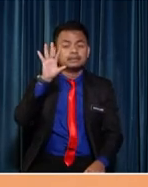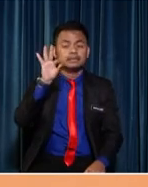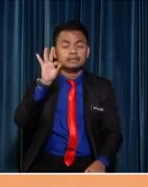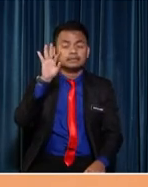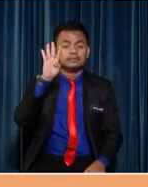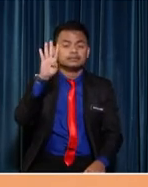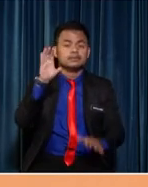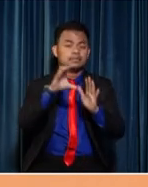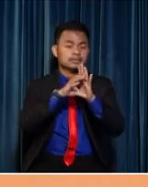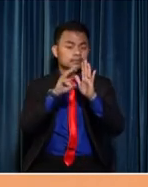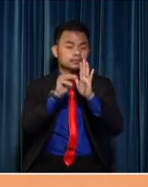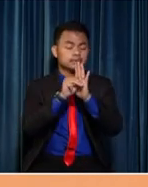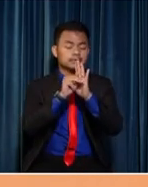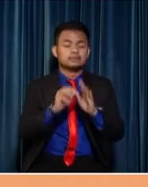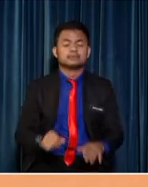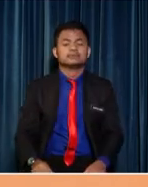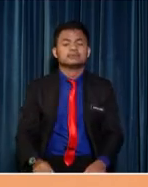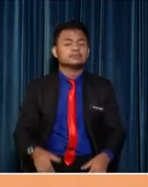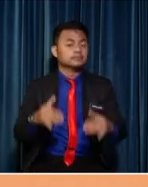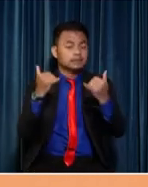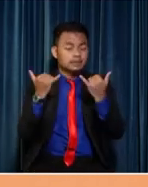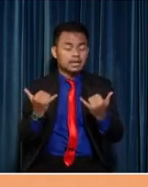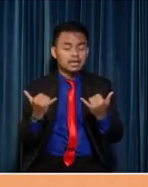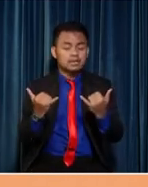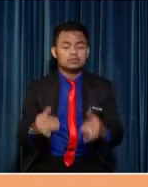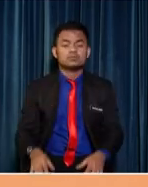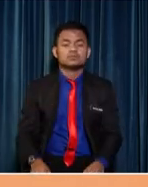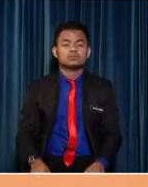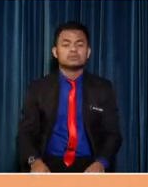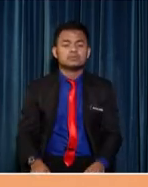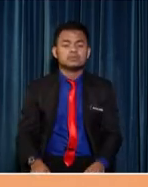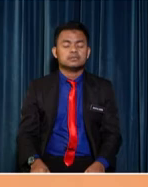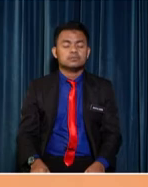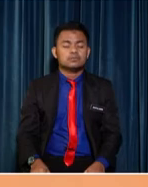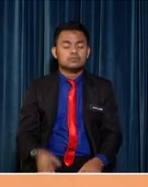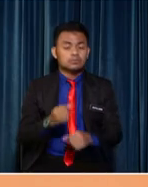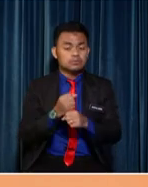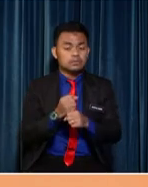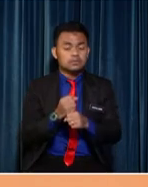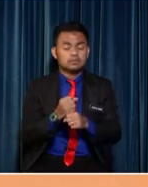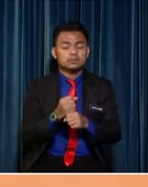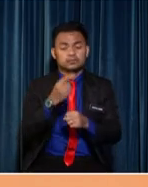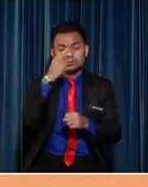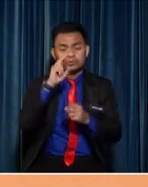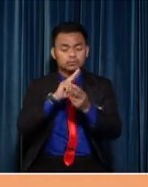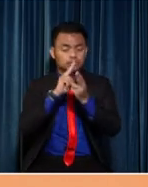594 centimeters. Now, let's work on converting